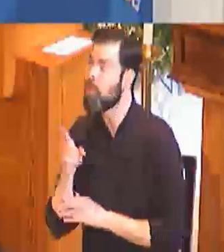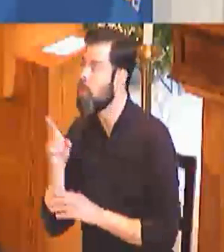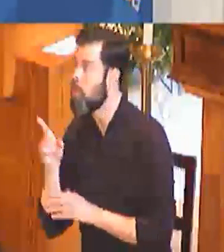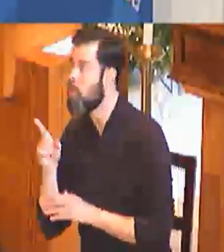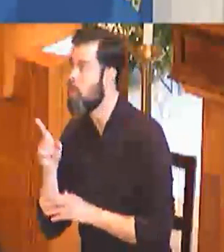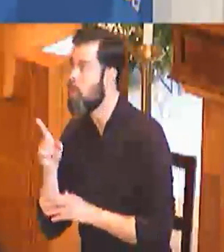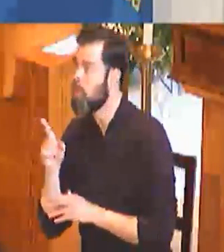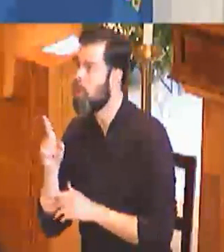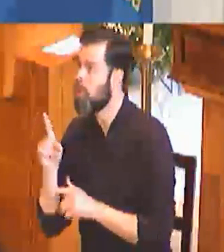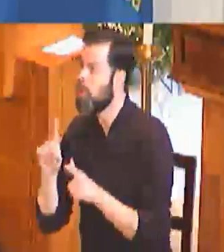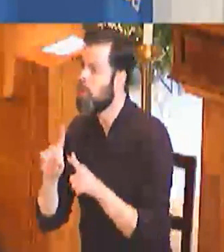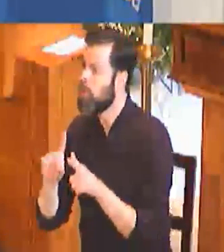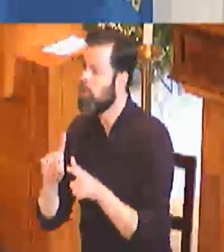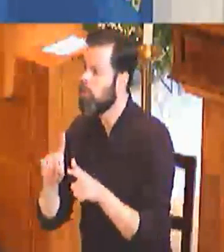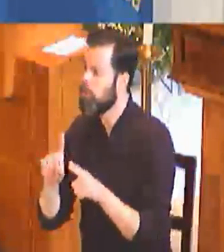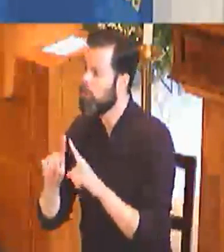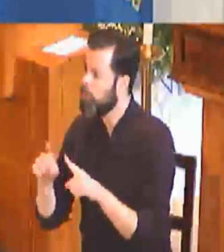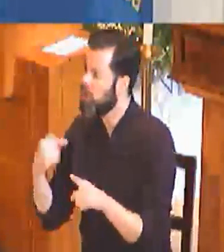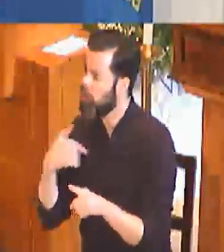away?